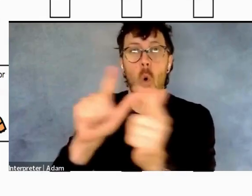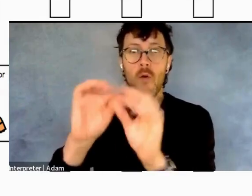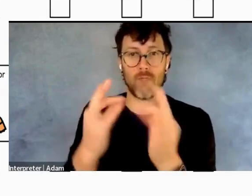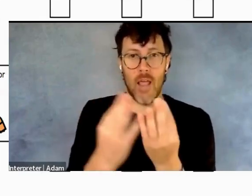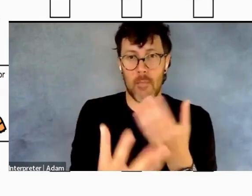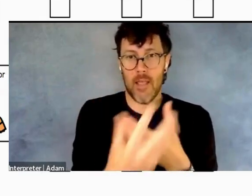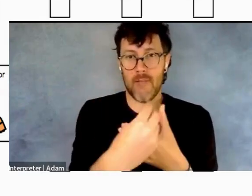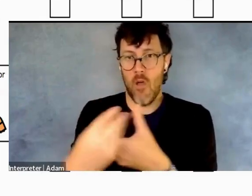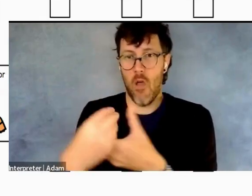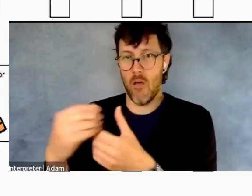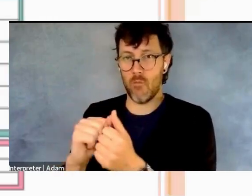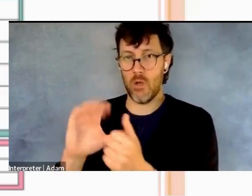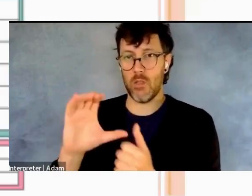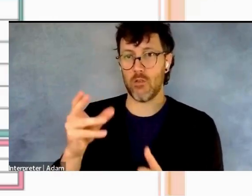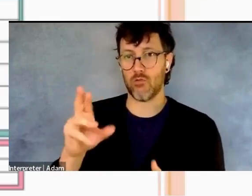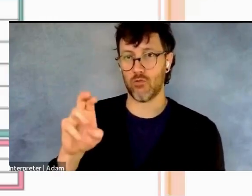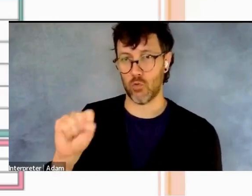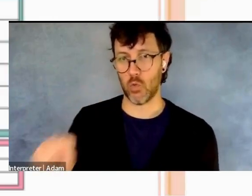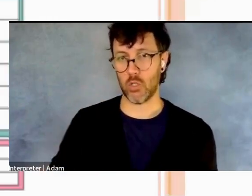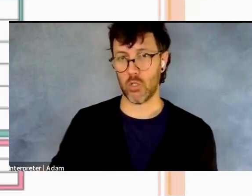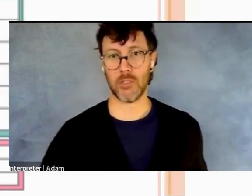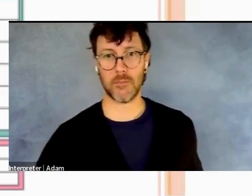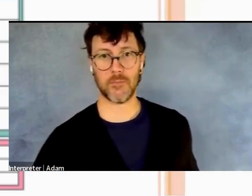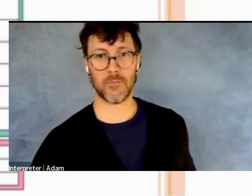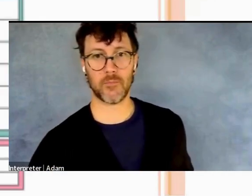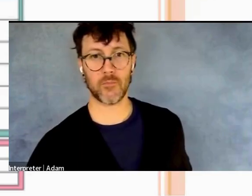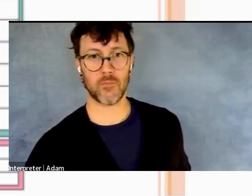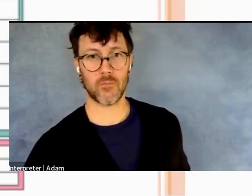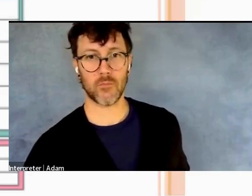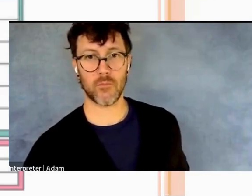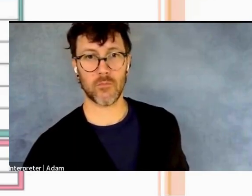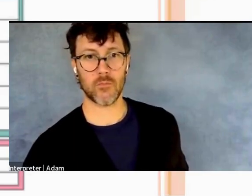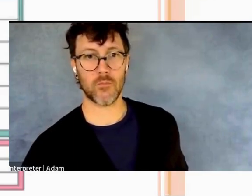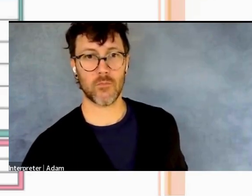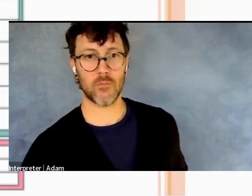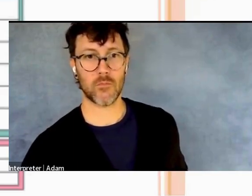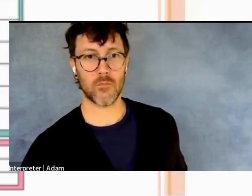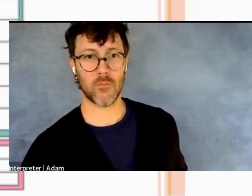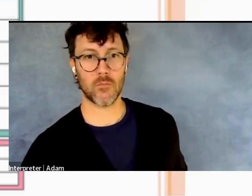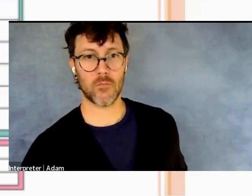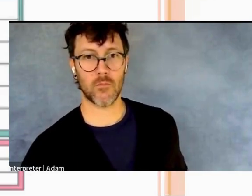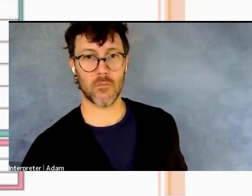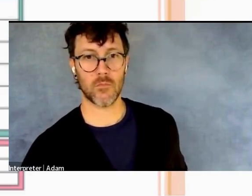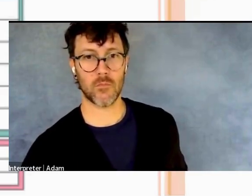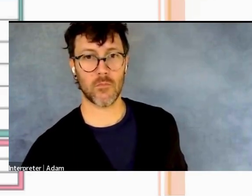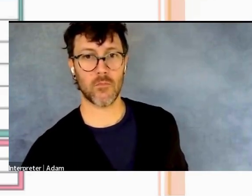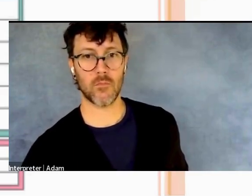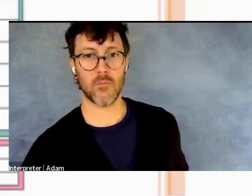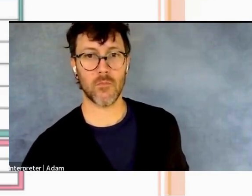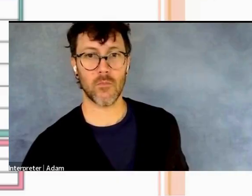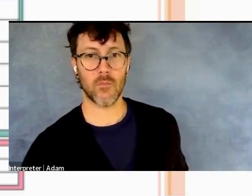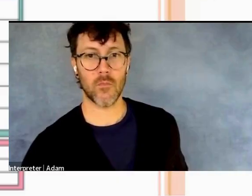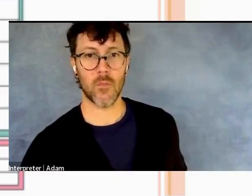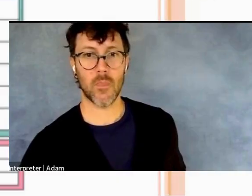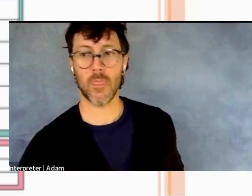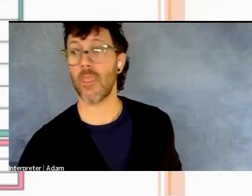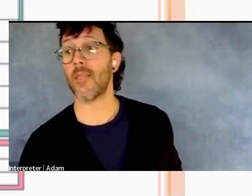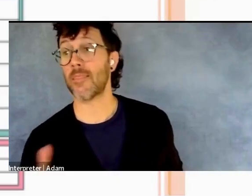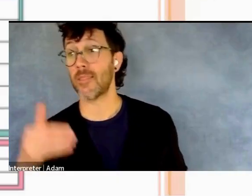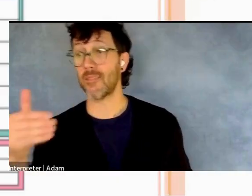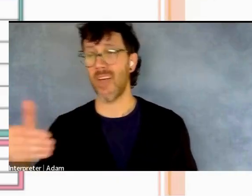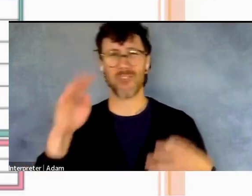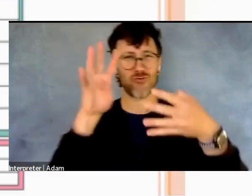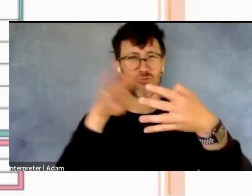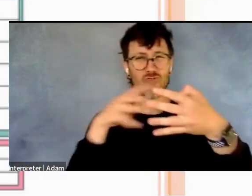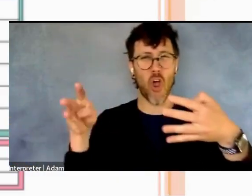The next slide has, it's just a chart of what a typical